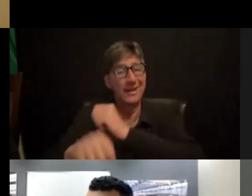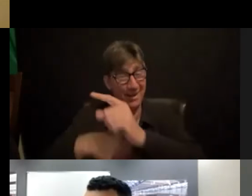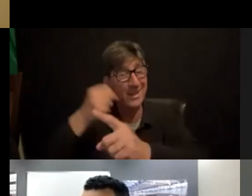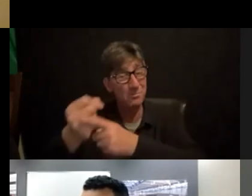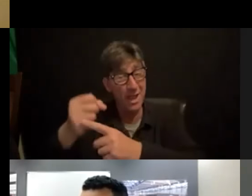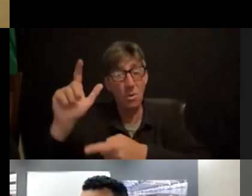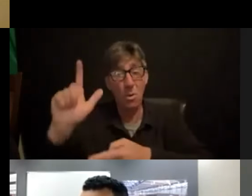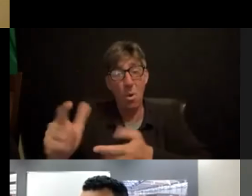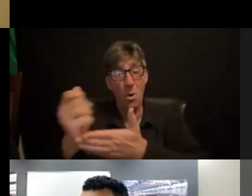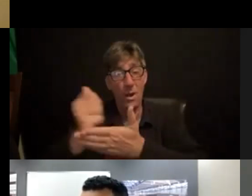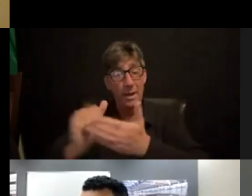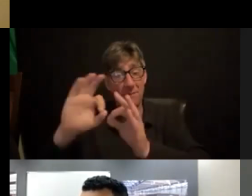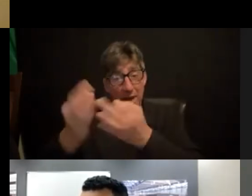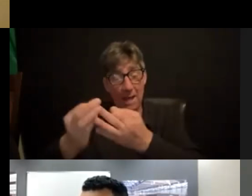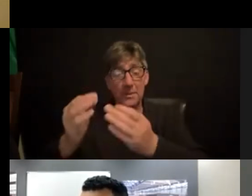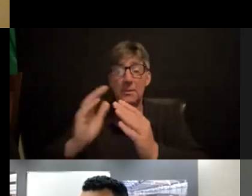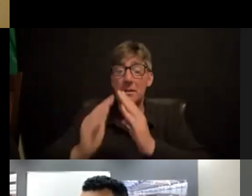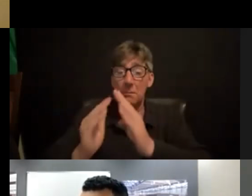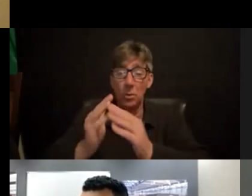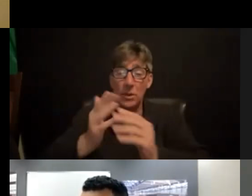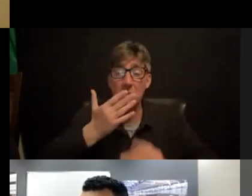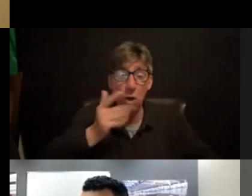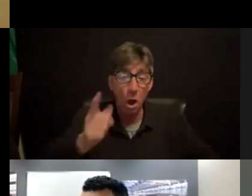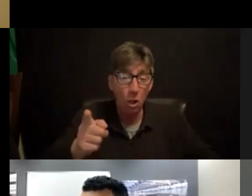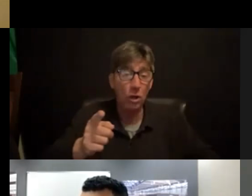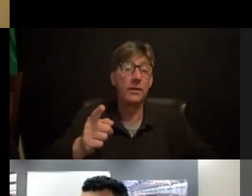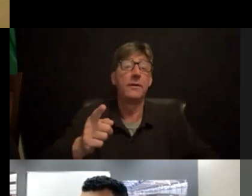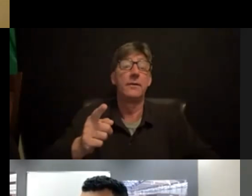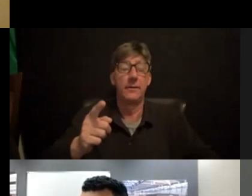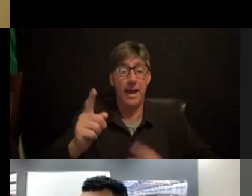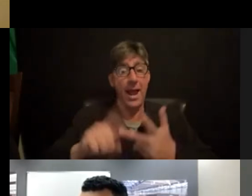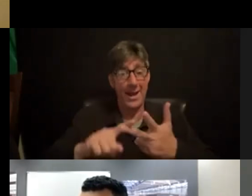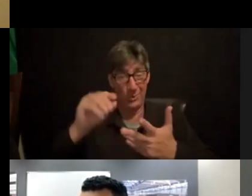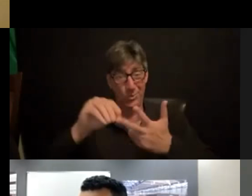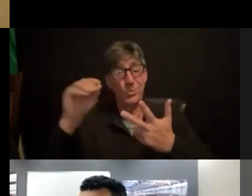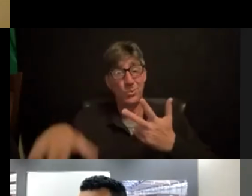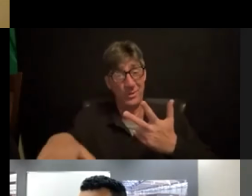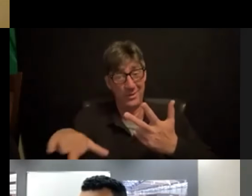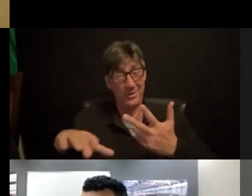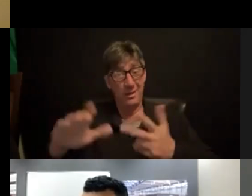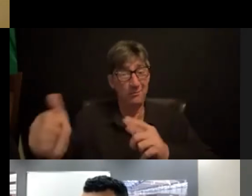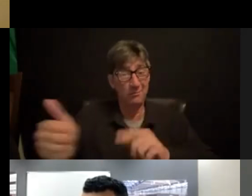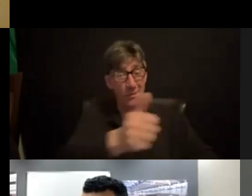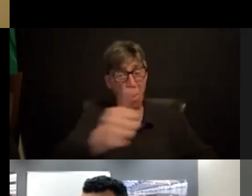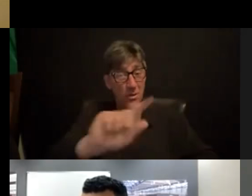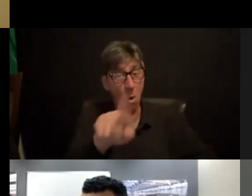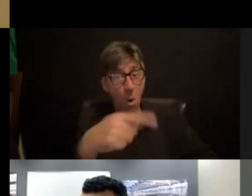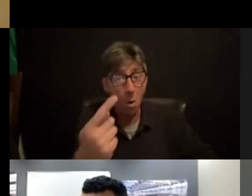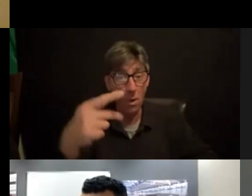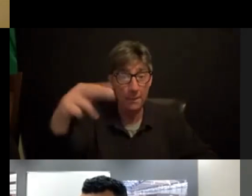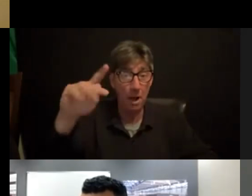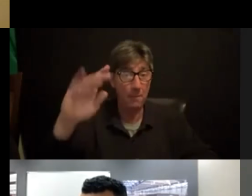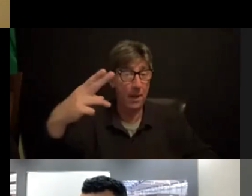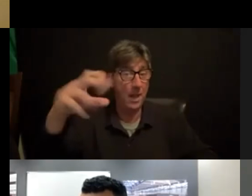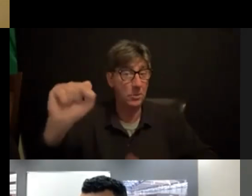families, communities of color in Cambridge, and then in particular to students at the city's only public high school. I think for folks